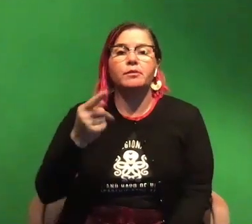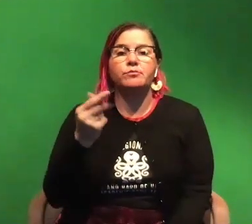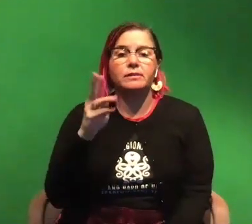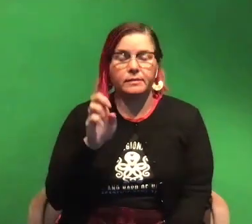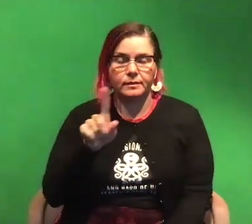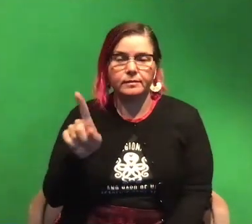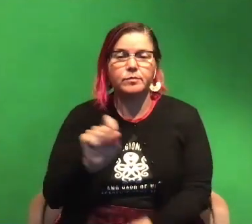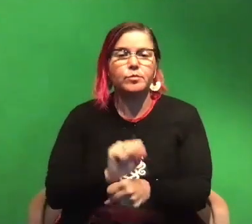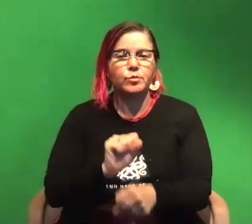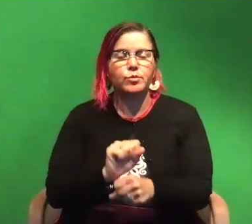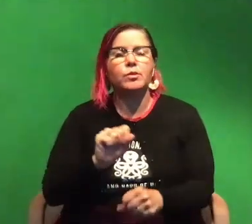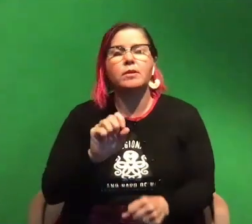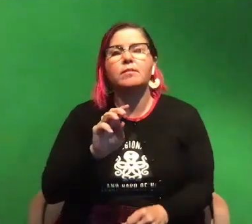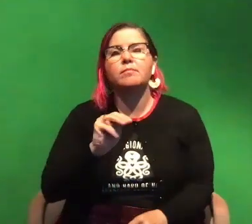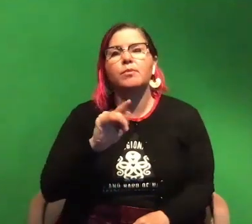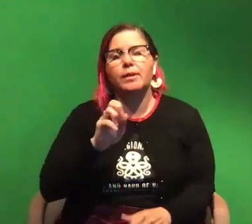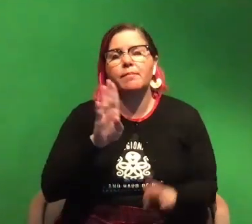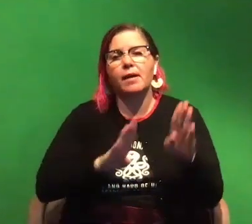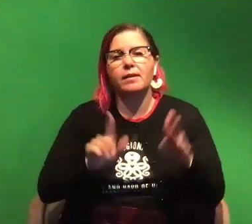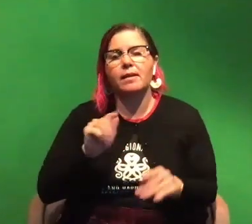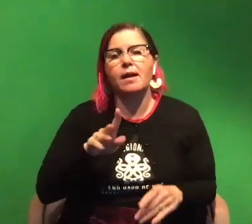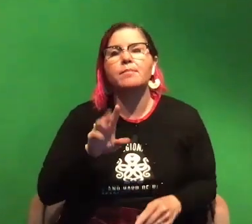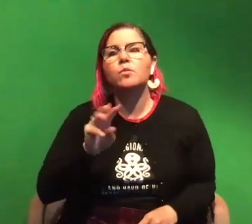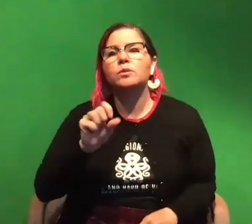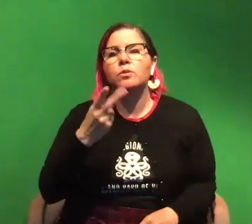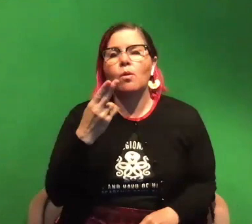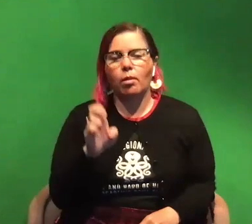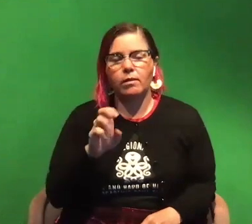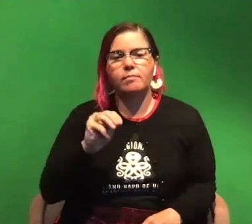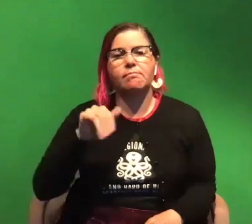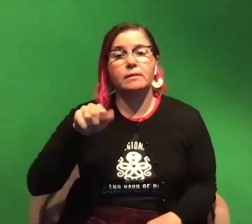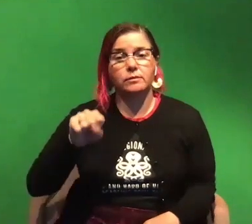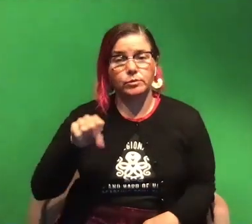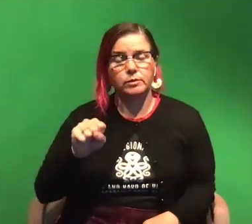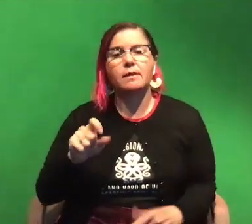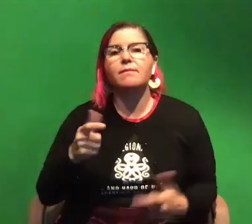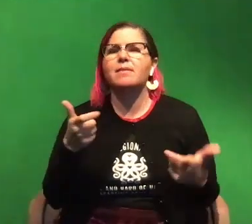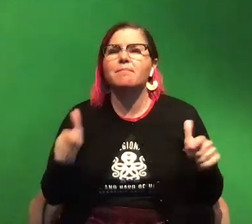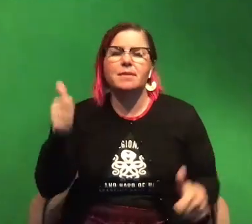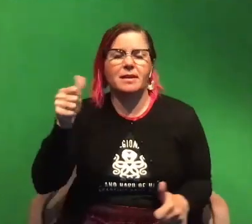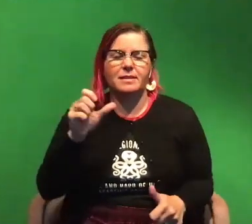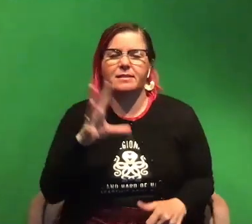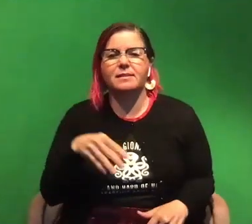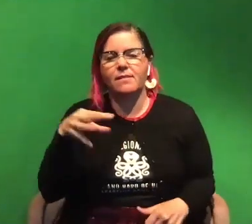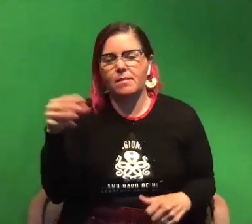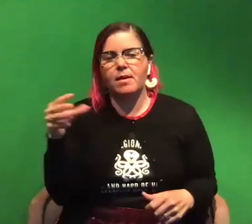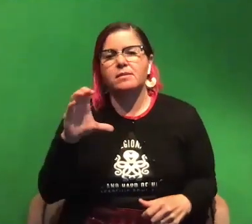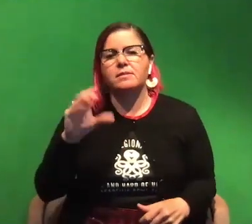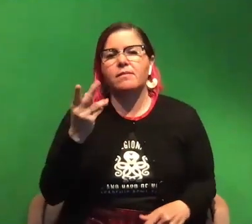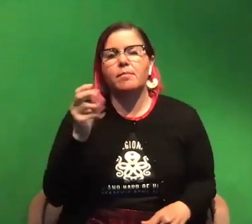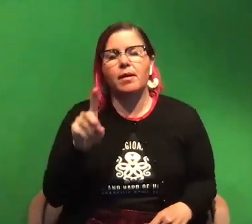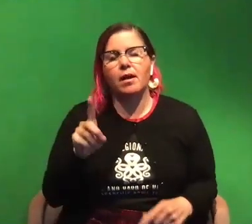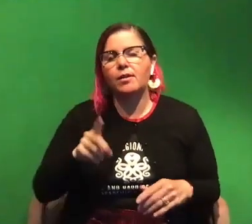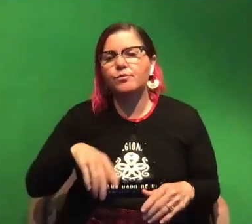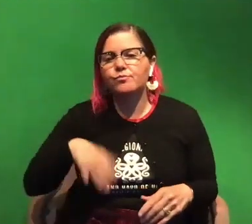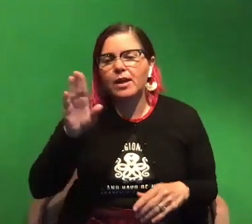the Marine Biological Laboratory in Woods Hole, Massachusetts, and they have one of the biggest like cephalopod rearing or